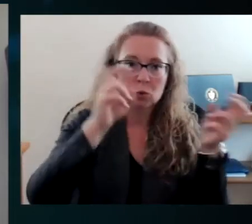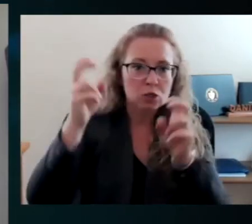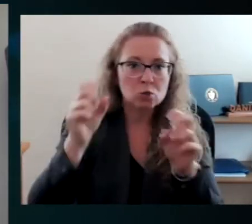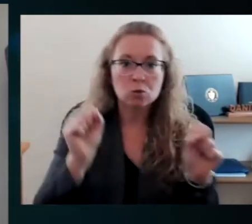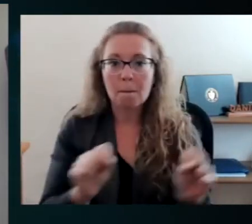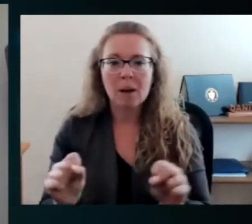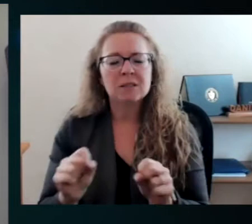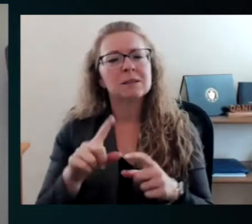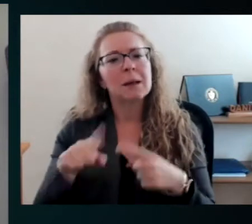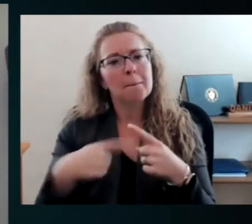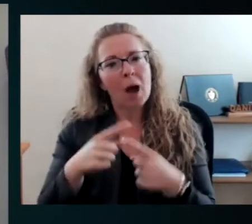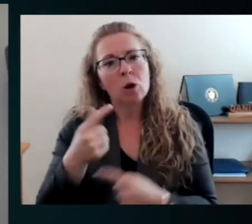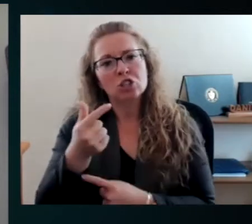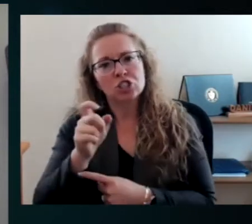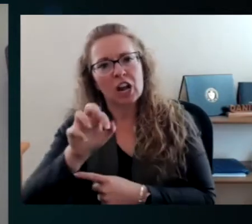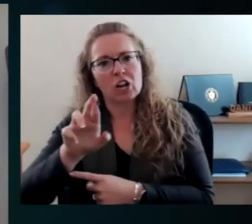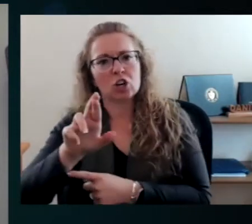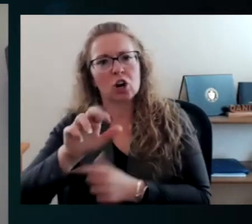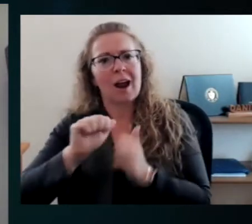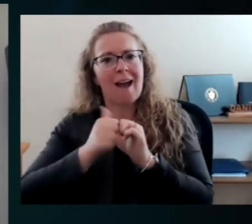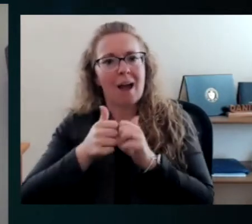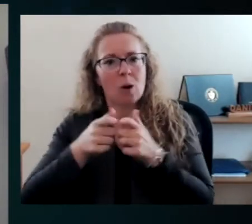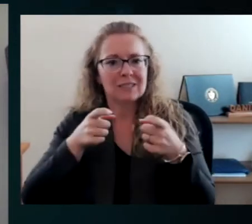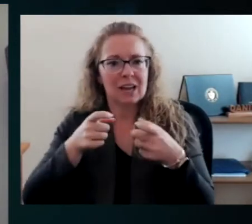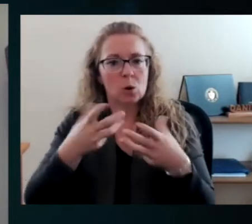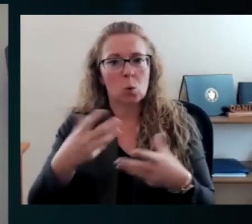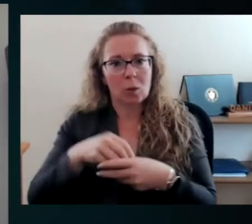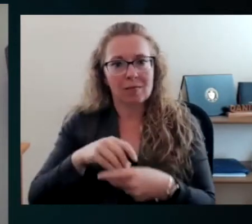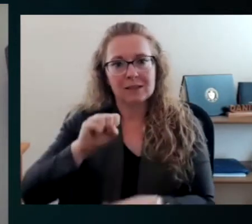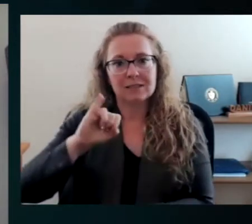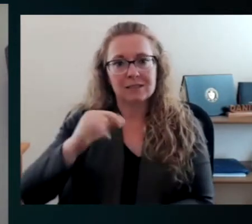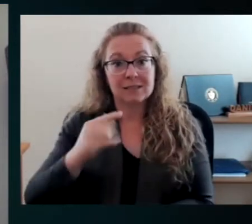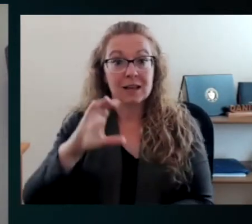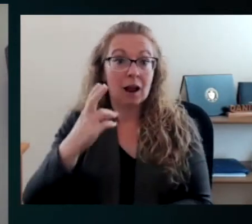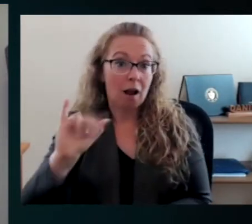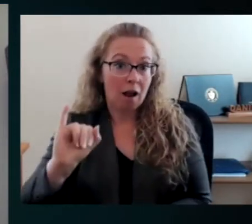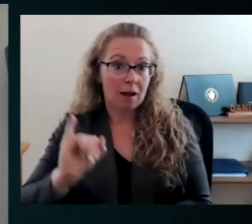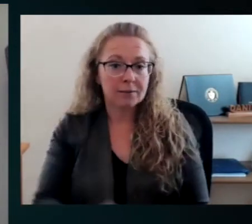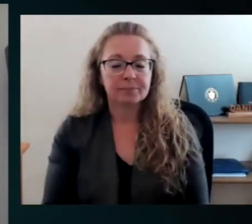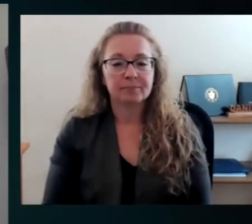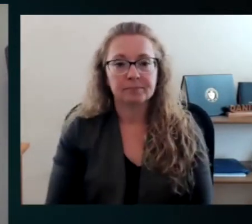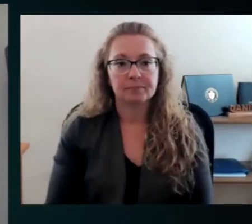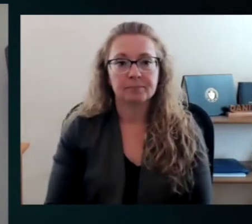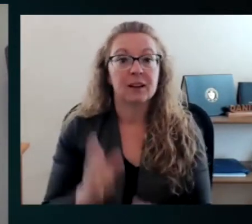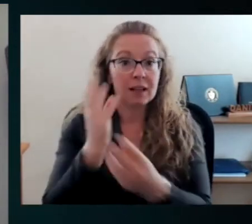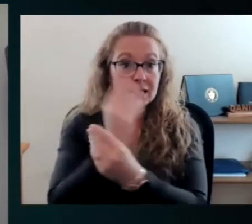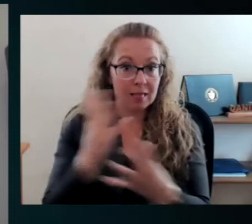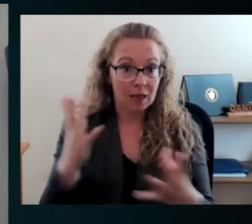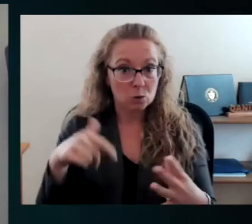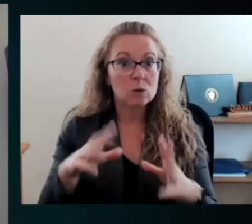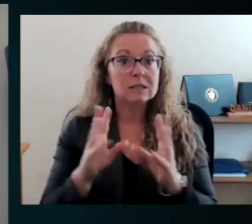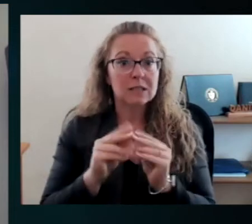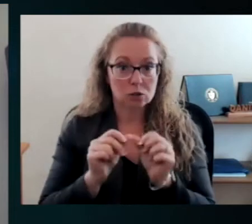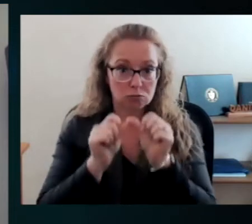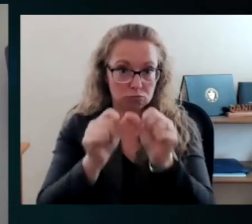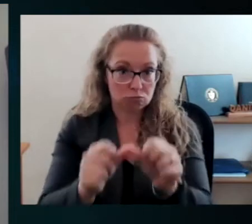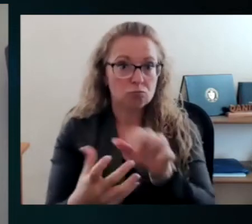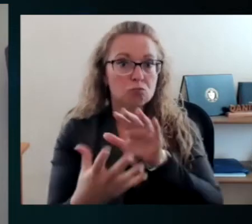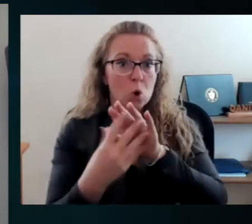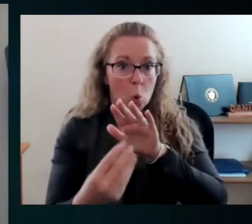handled within the SIGCHI context. To let you know, the session will be recorded, and